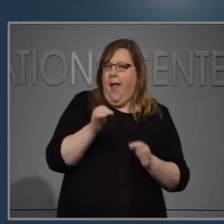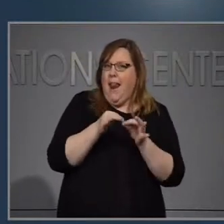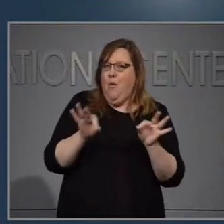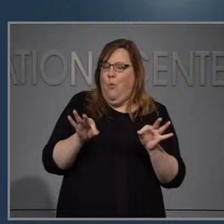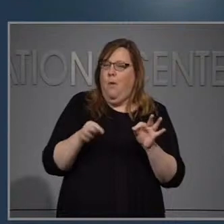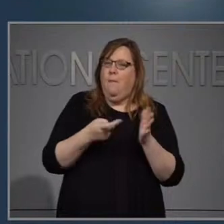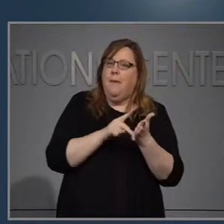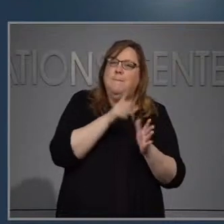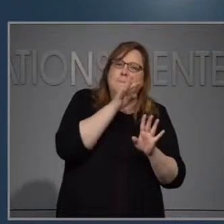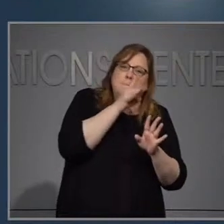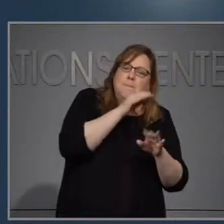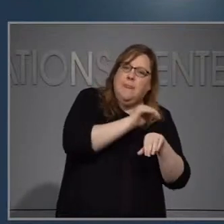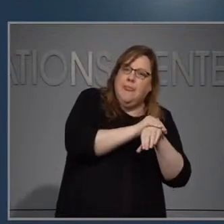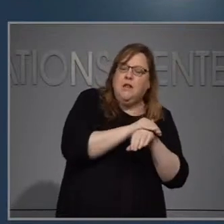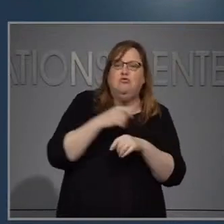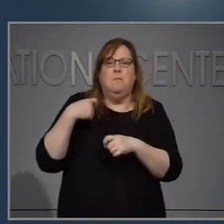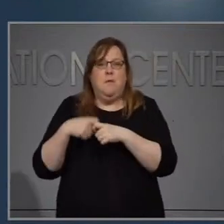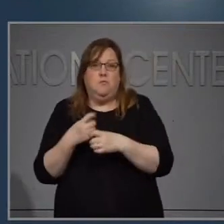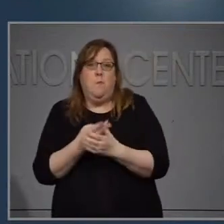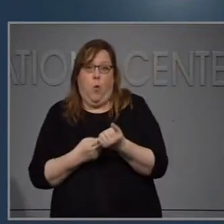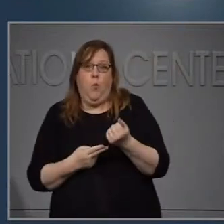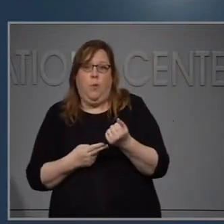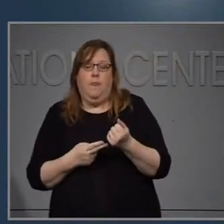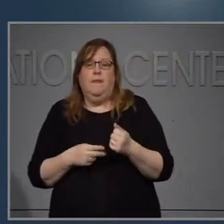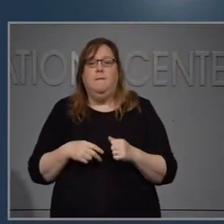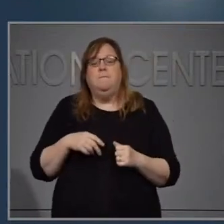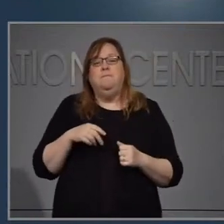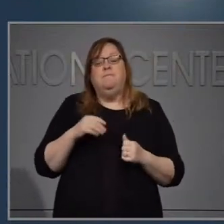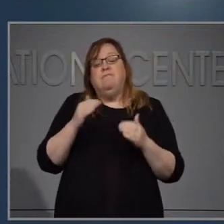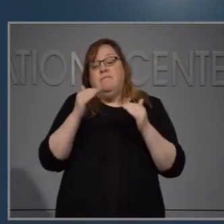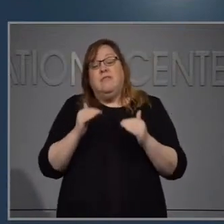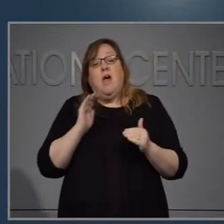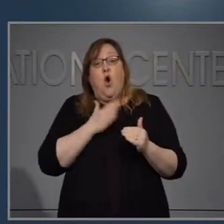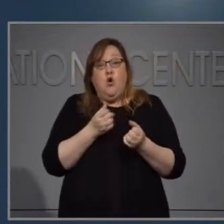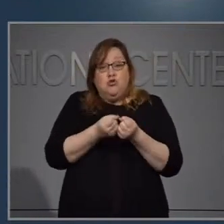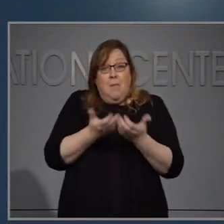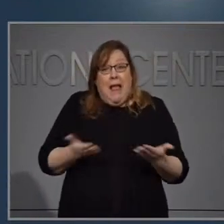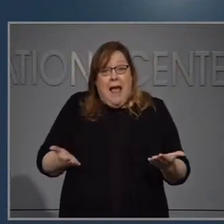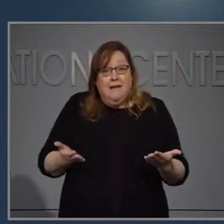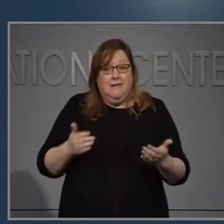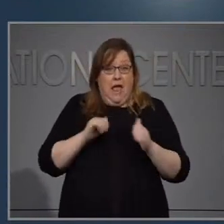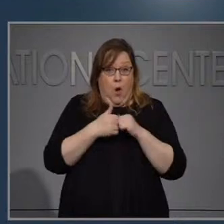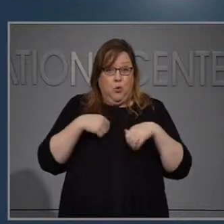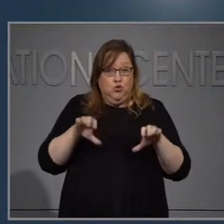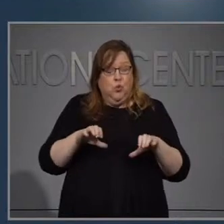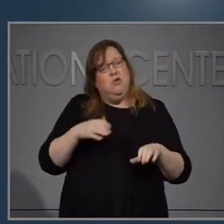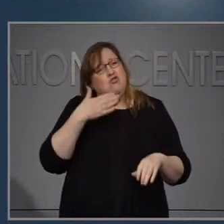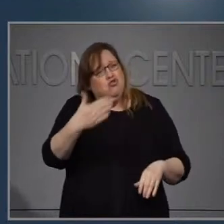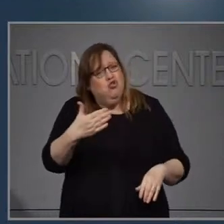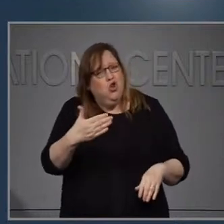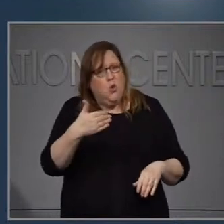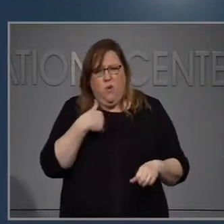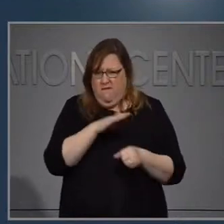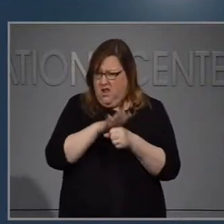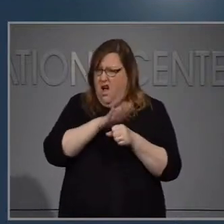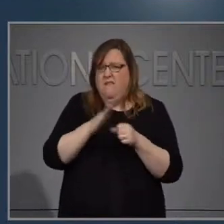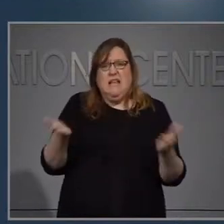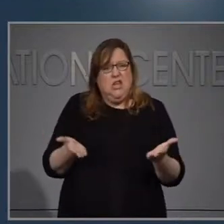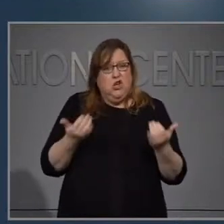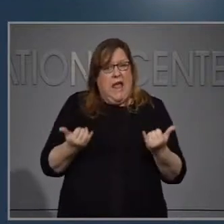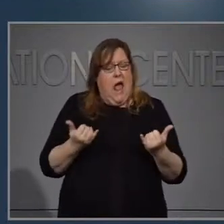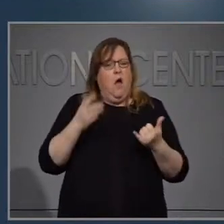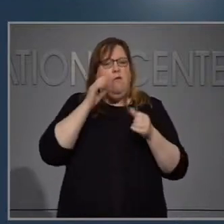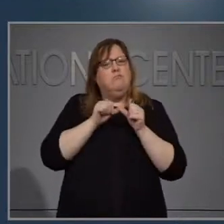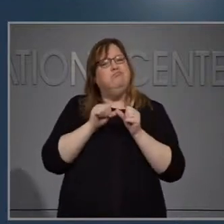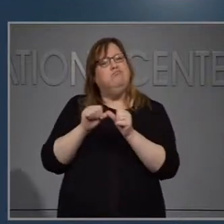the next 3 months. So in all, this isn't where I'd hoped we'd be for July 4th weekend.